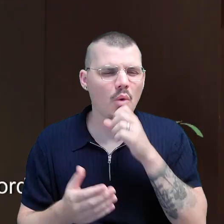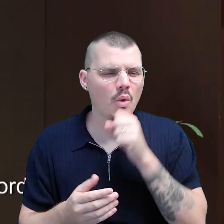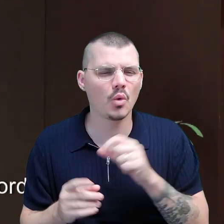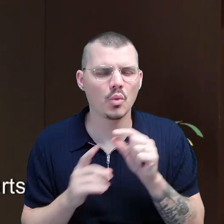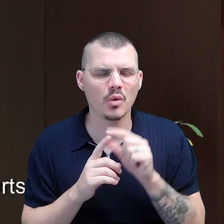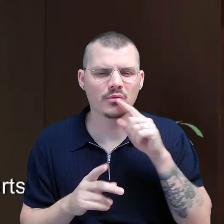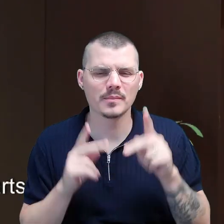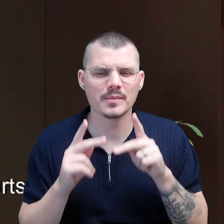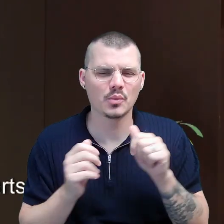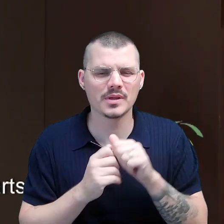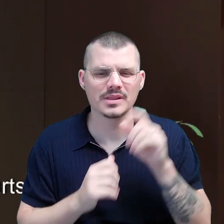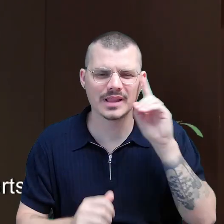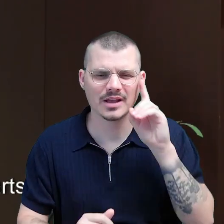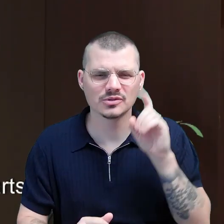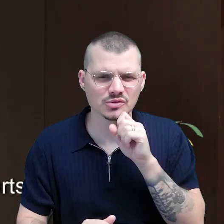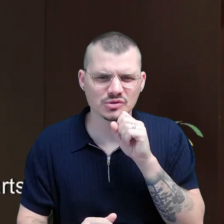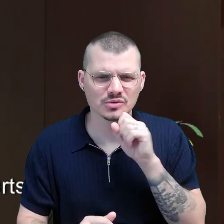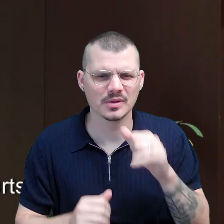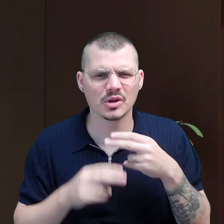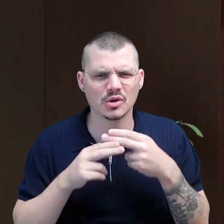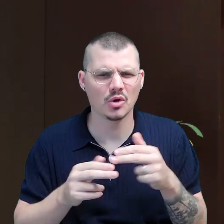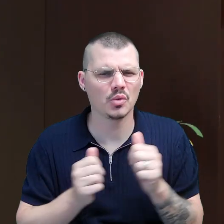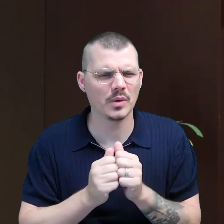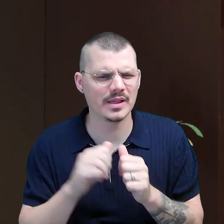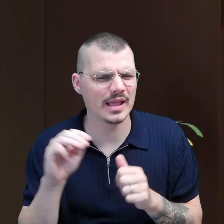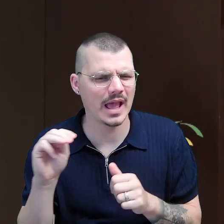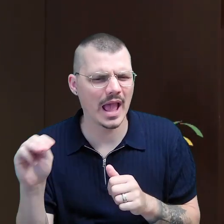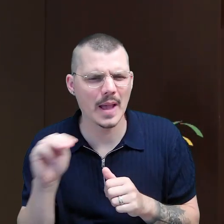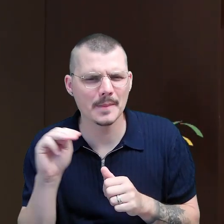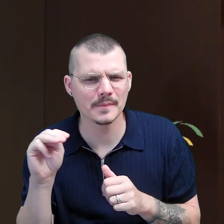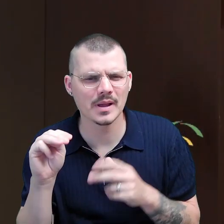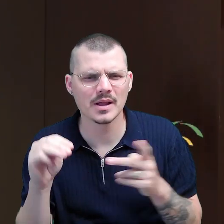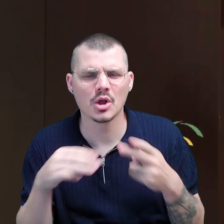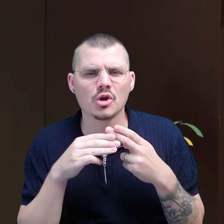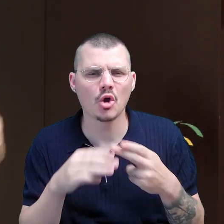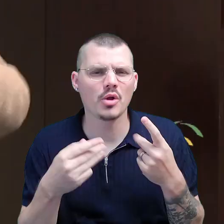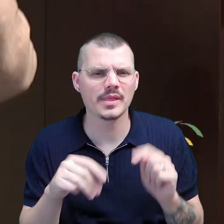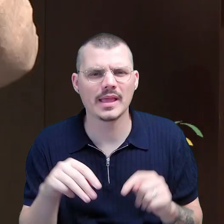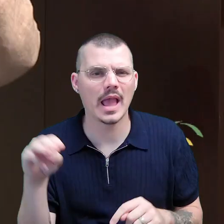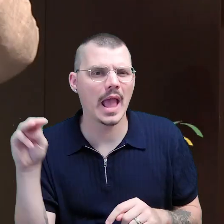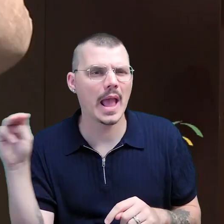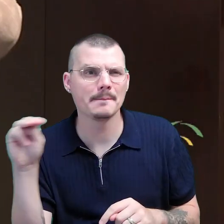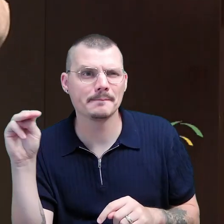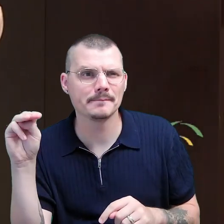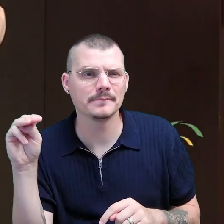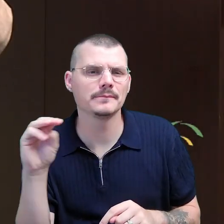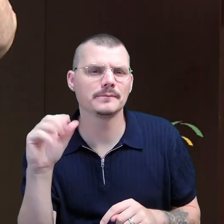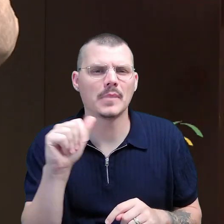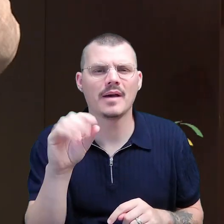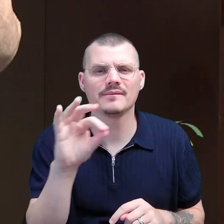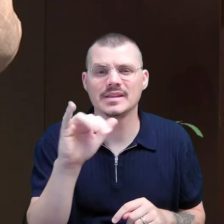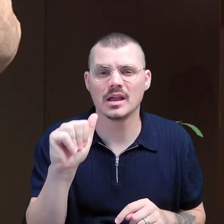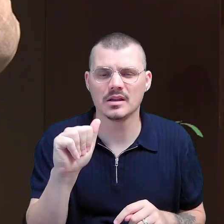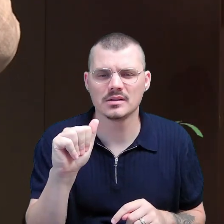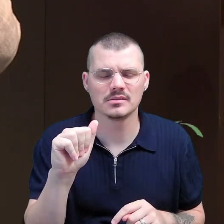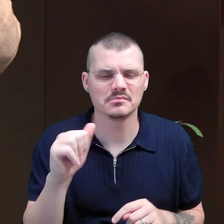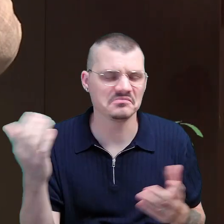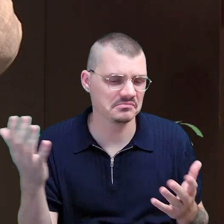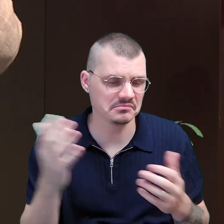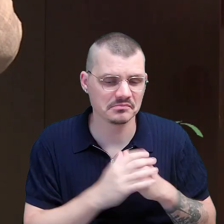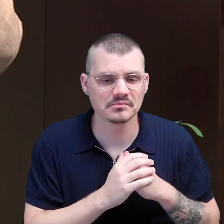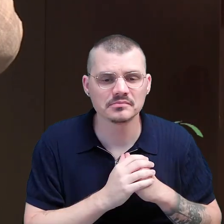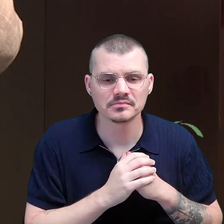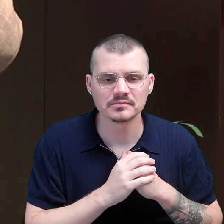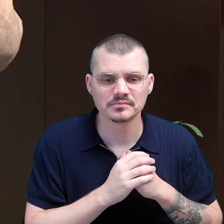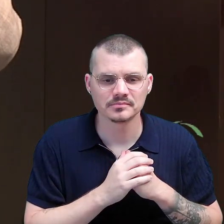old word for people with Down syndrome that starts with an M, and they were called the M Mafia.